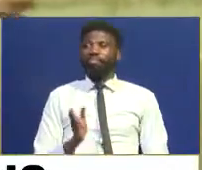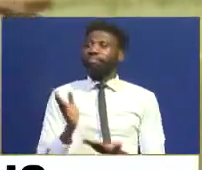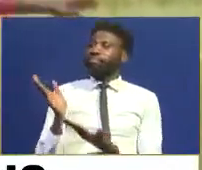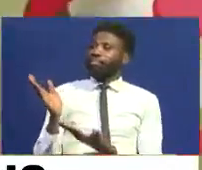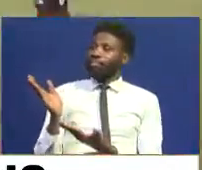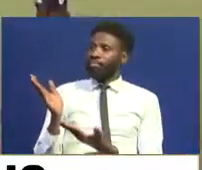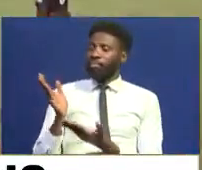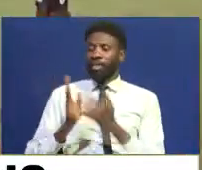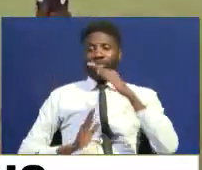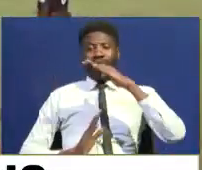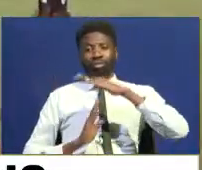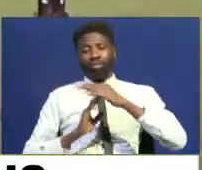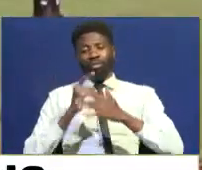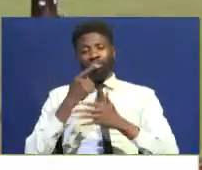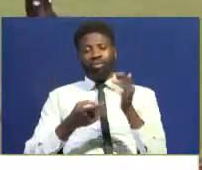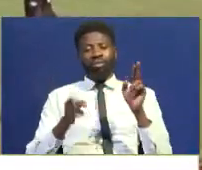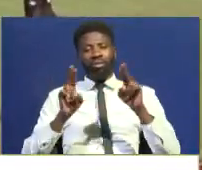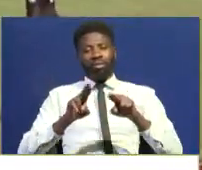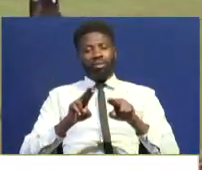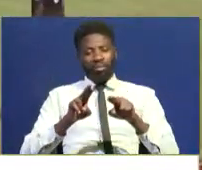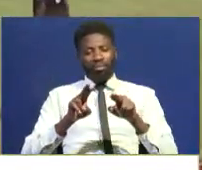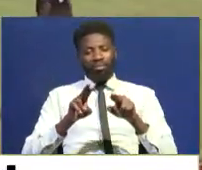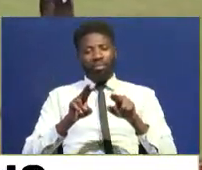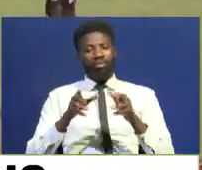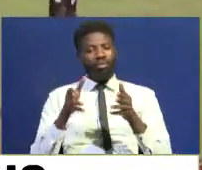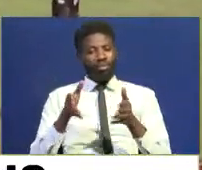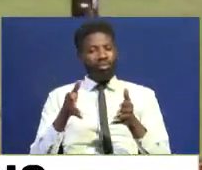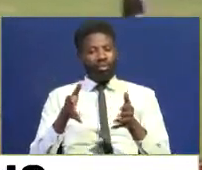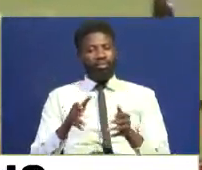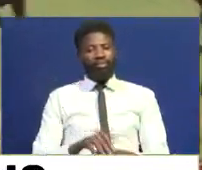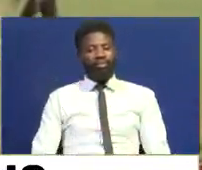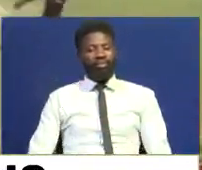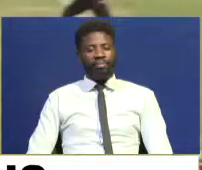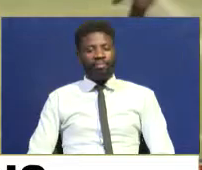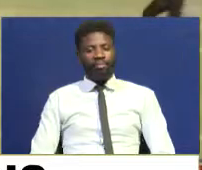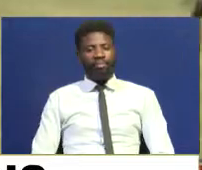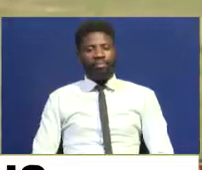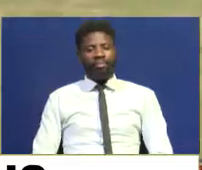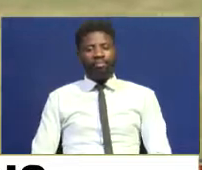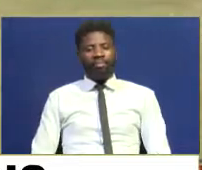action highlights in today's games. That's a lovely bit of sport.